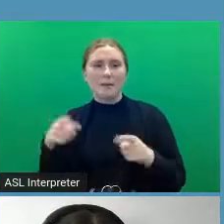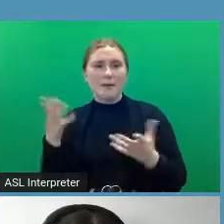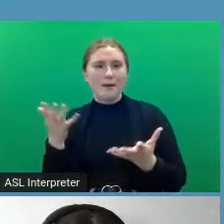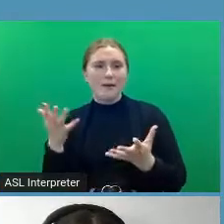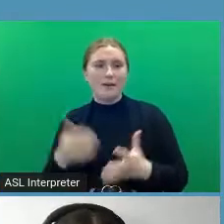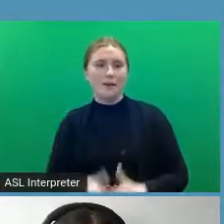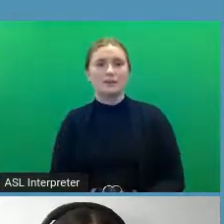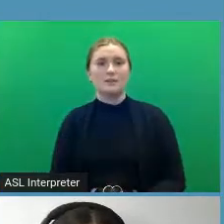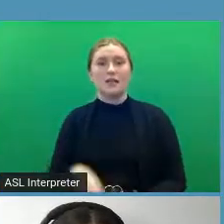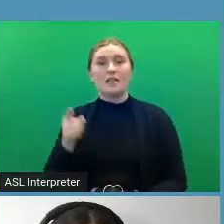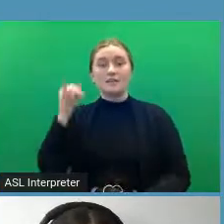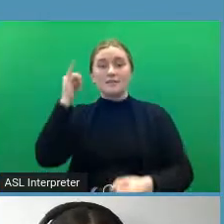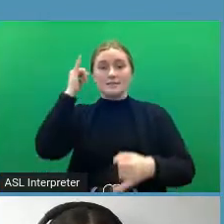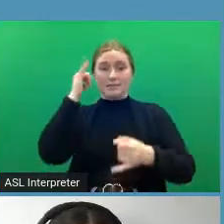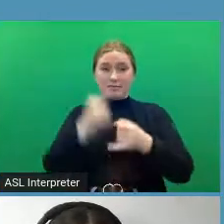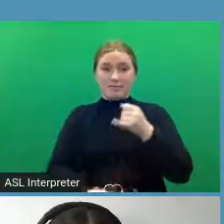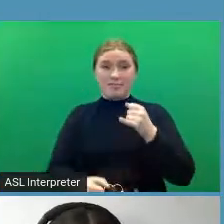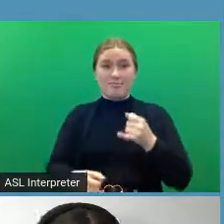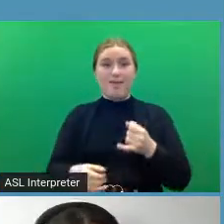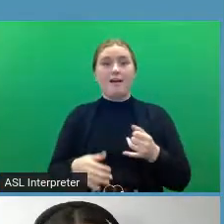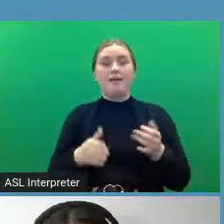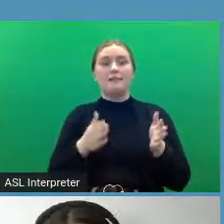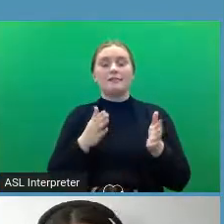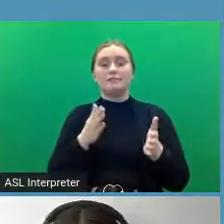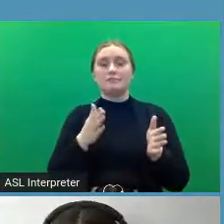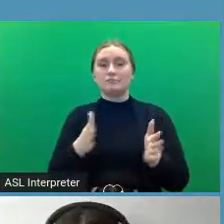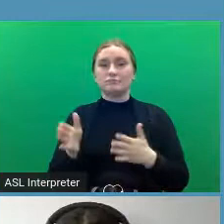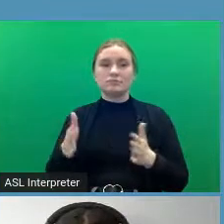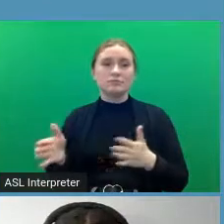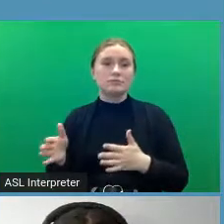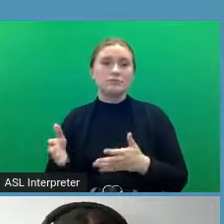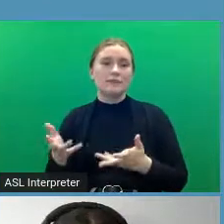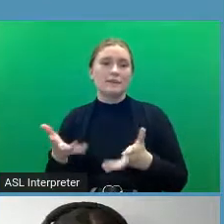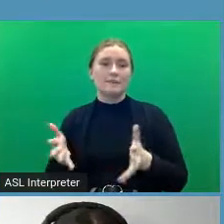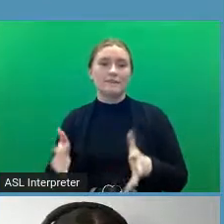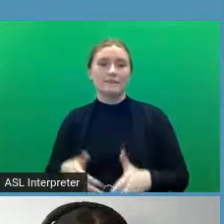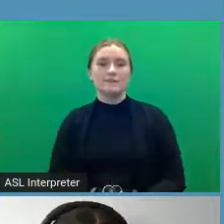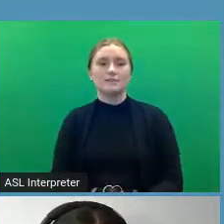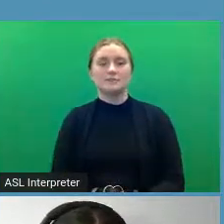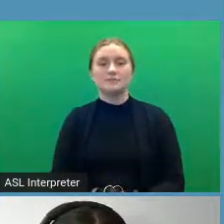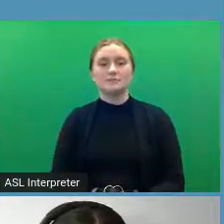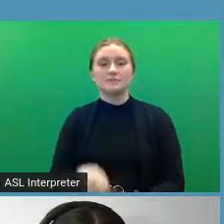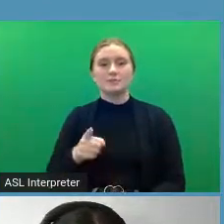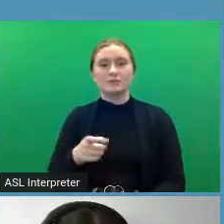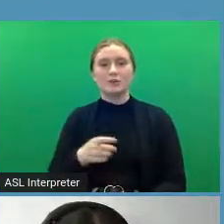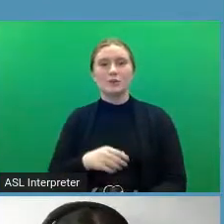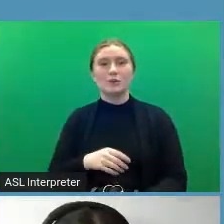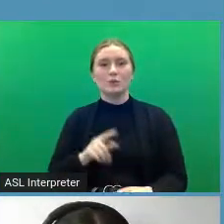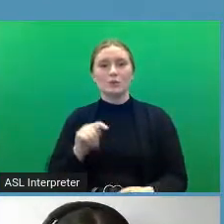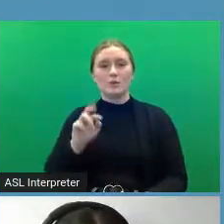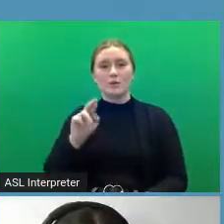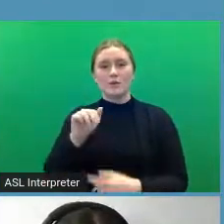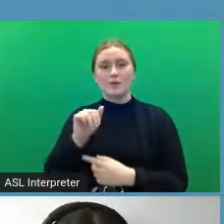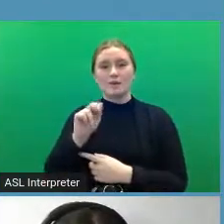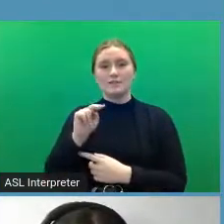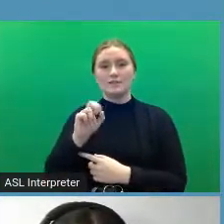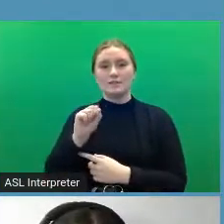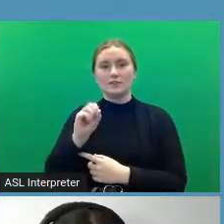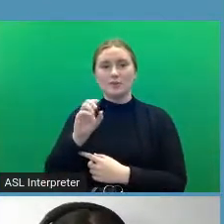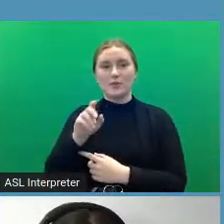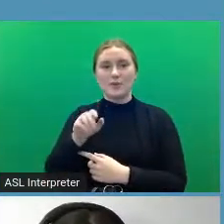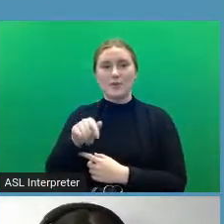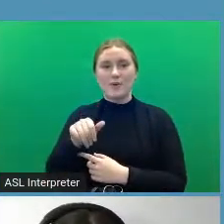in production. And so this is if you've already transcribed your raw capture, this is turning that